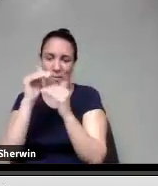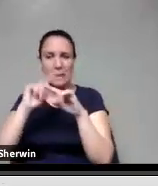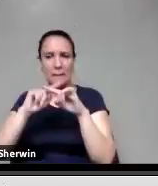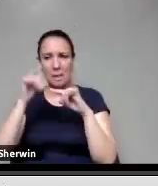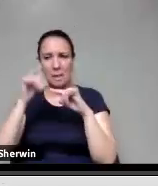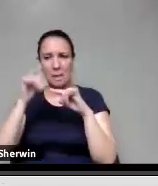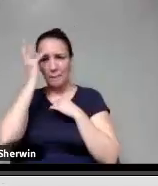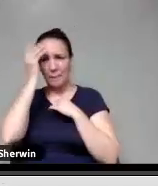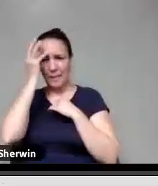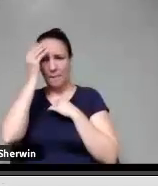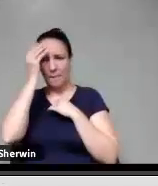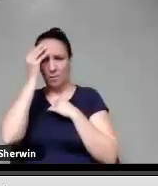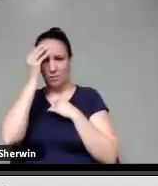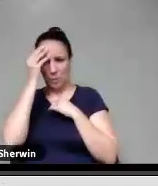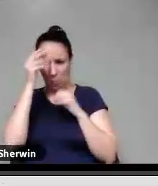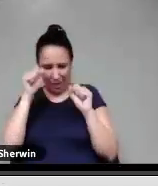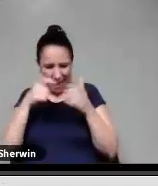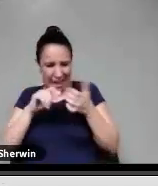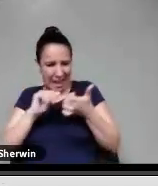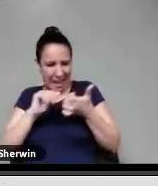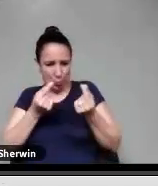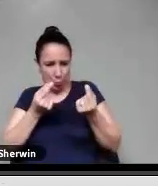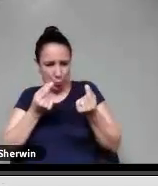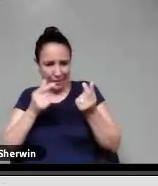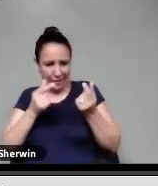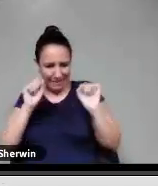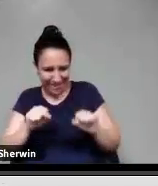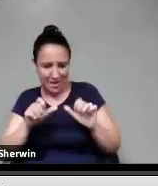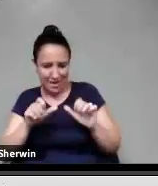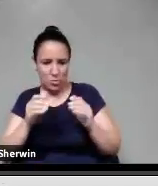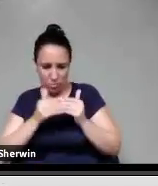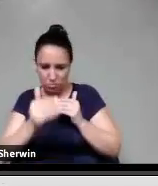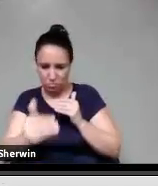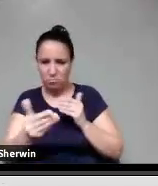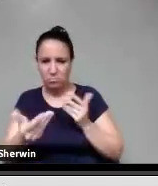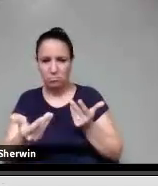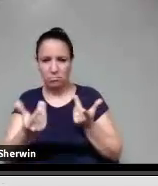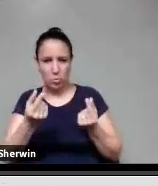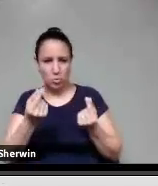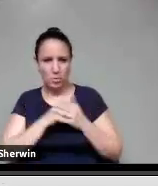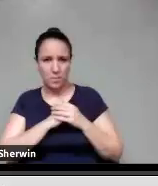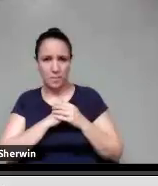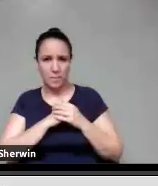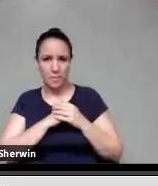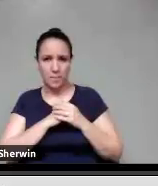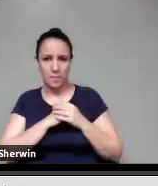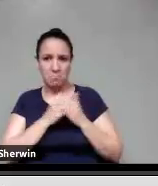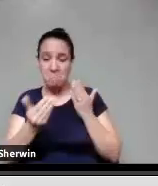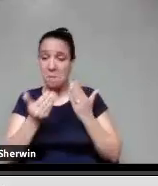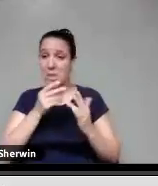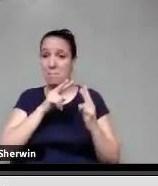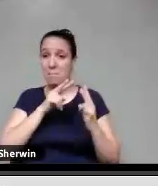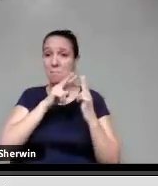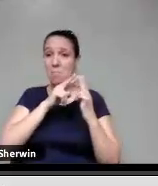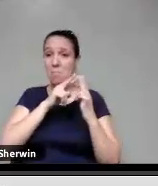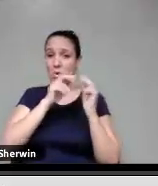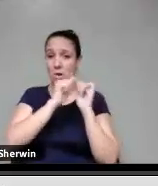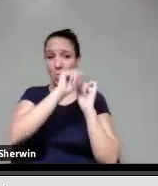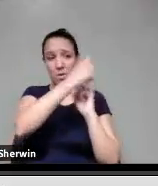what other ways could you extend an invitation? Maybe it's something like partnering with a community